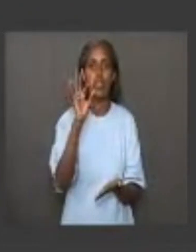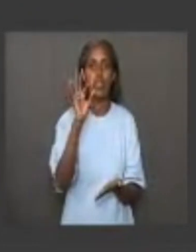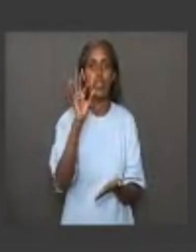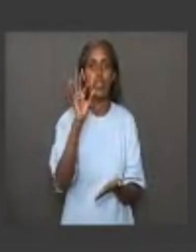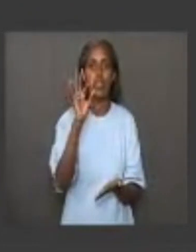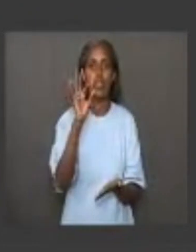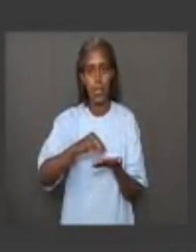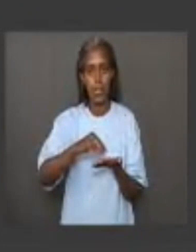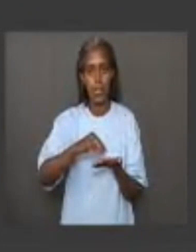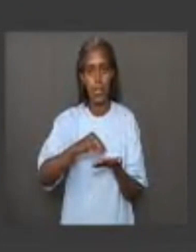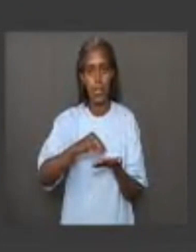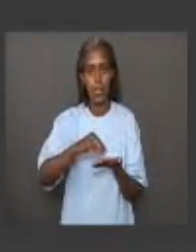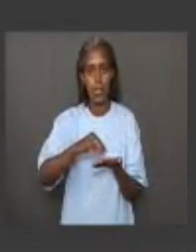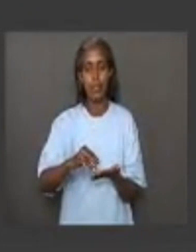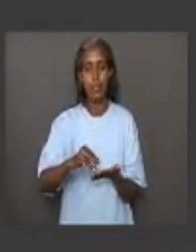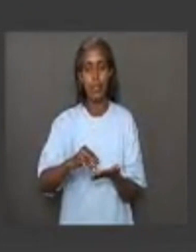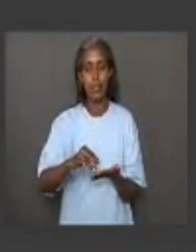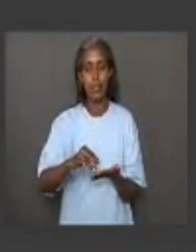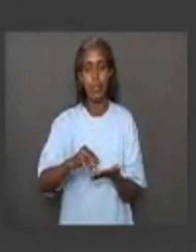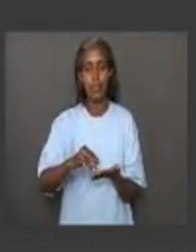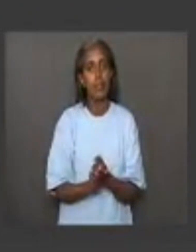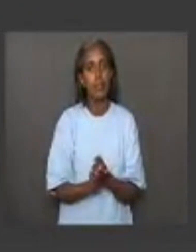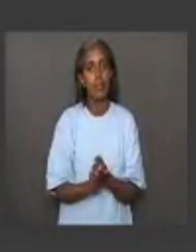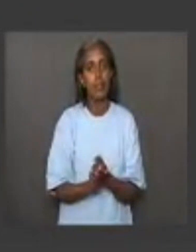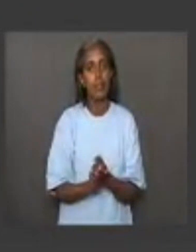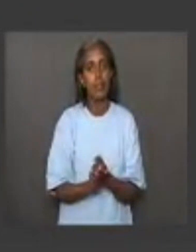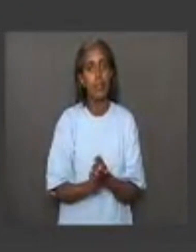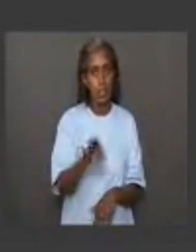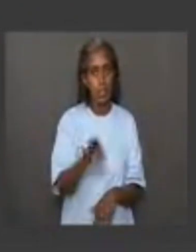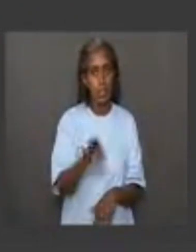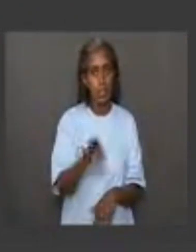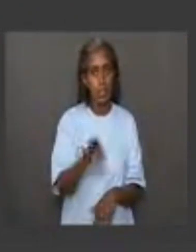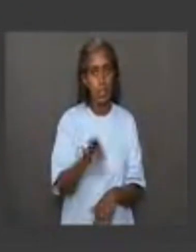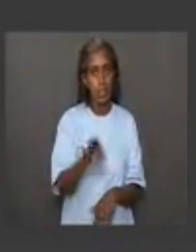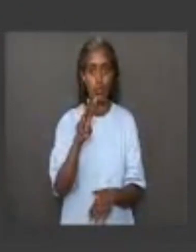2,890,000,000, we will get